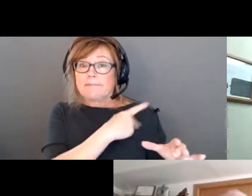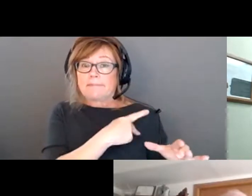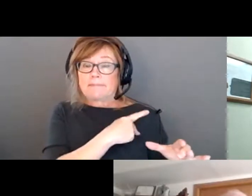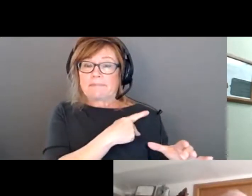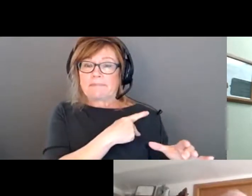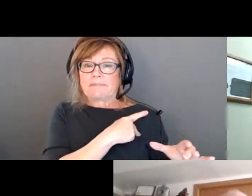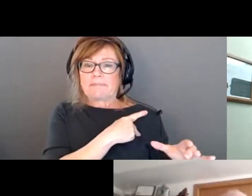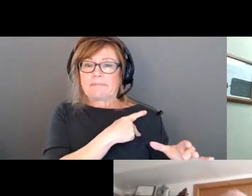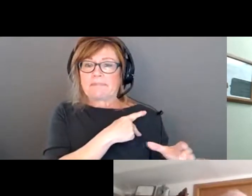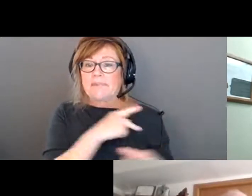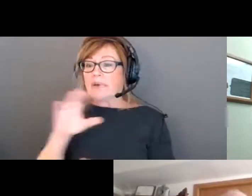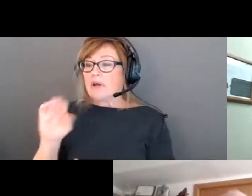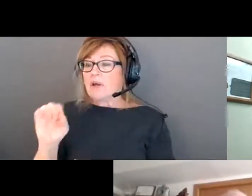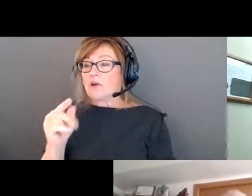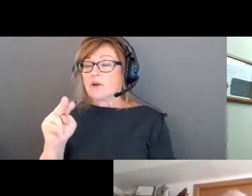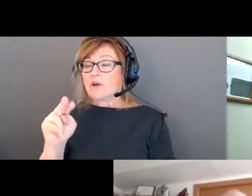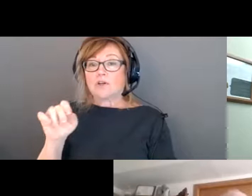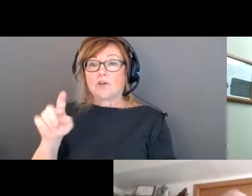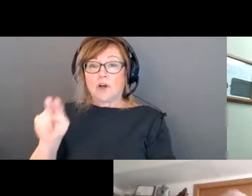necessarily any cognitive impairments.